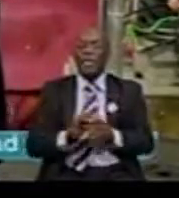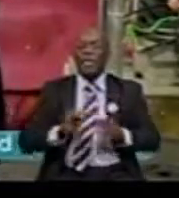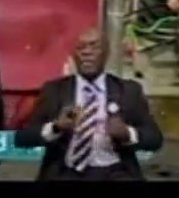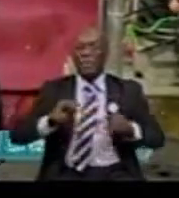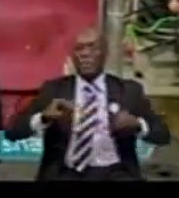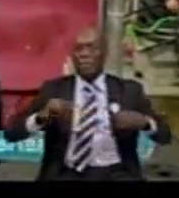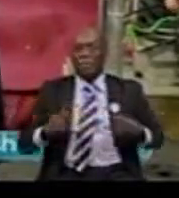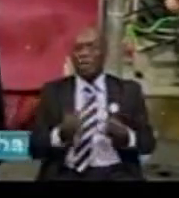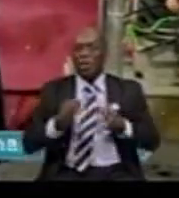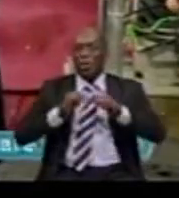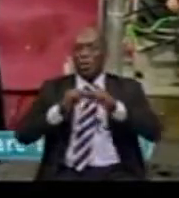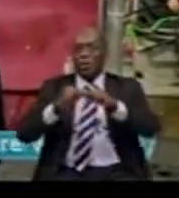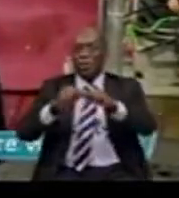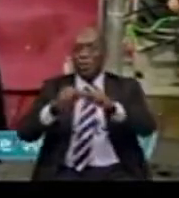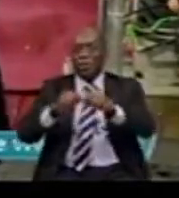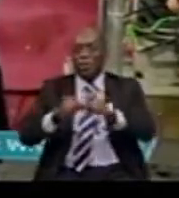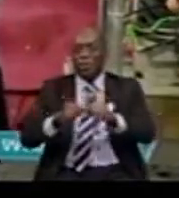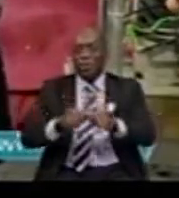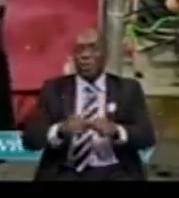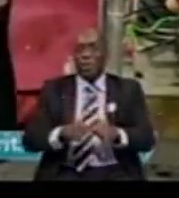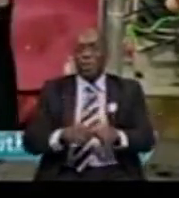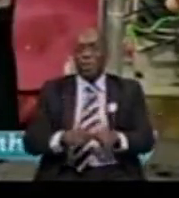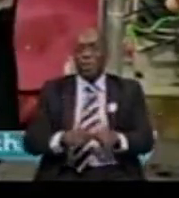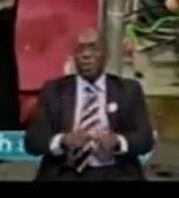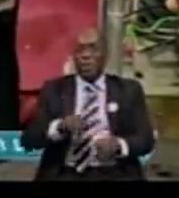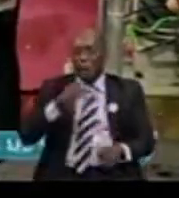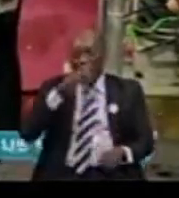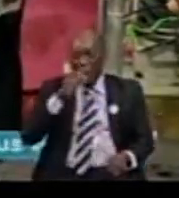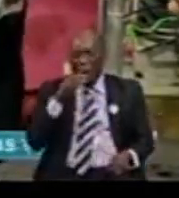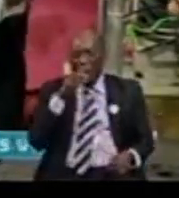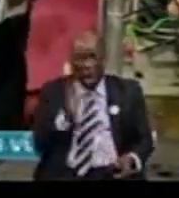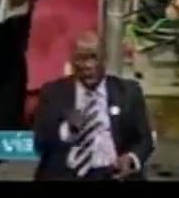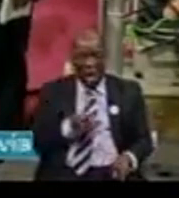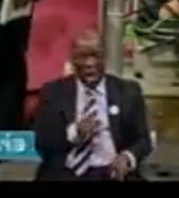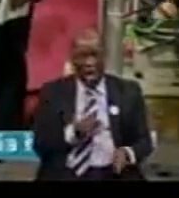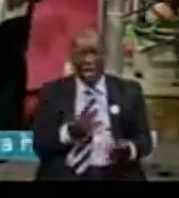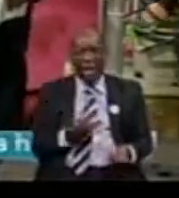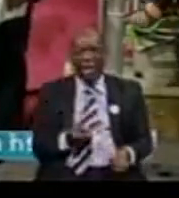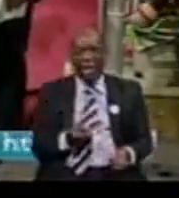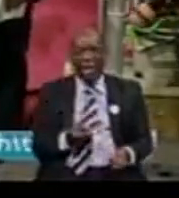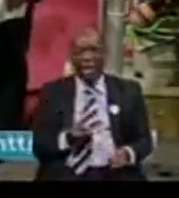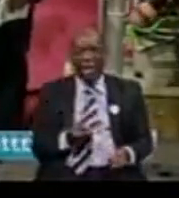ki wo tita yen nikan ko yin ko mo ma wo pe mi o te nkan male but